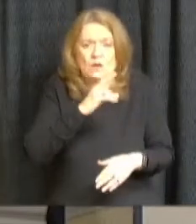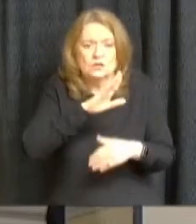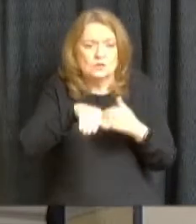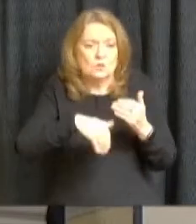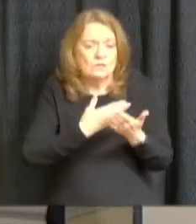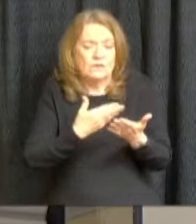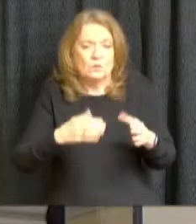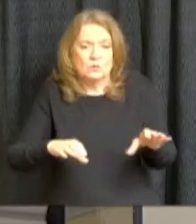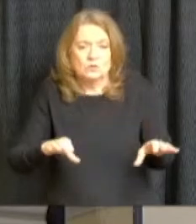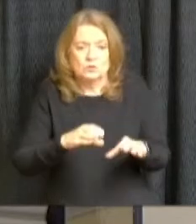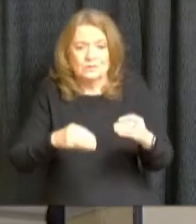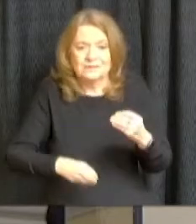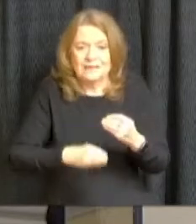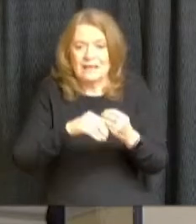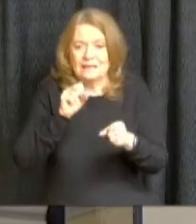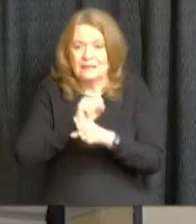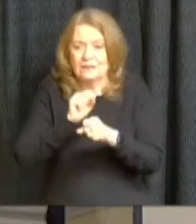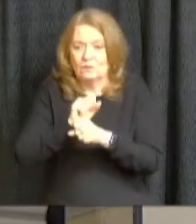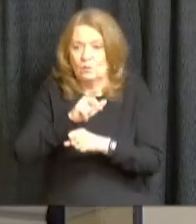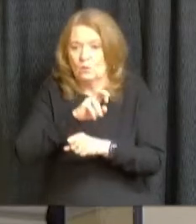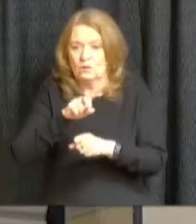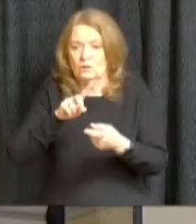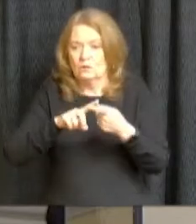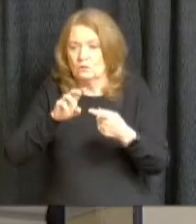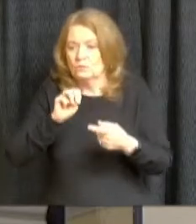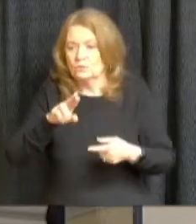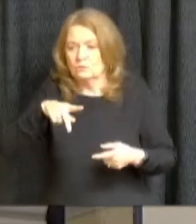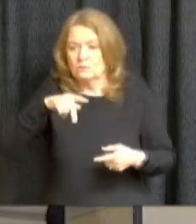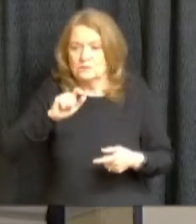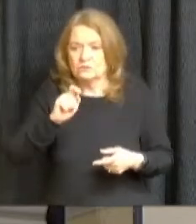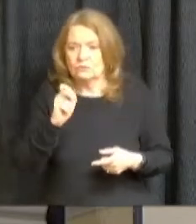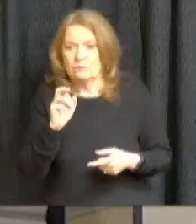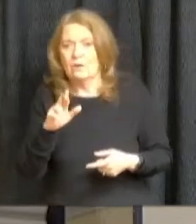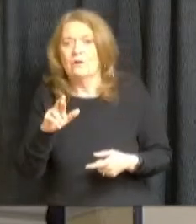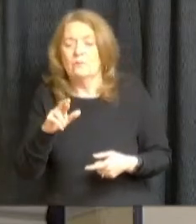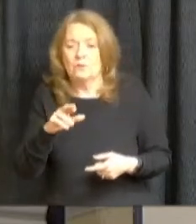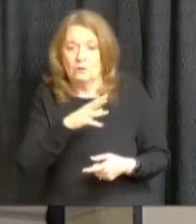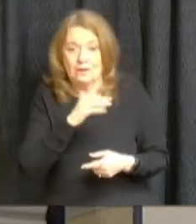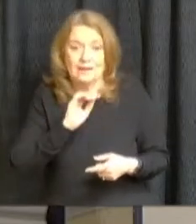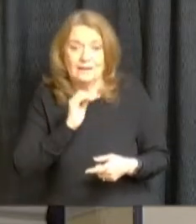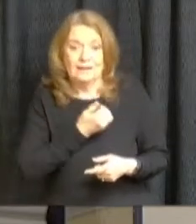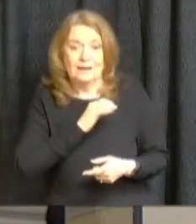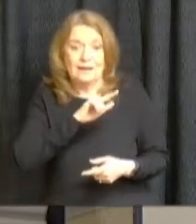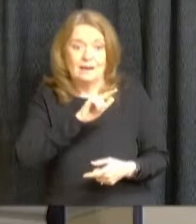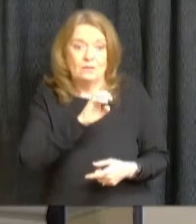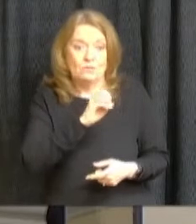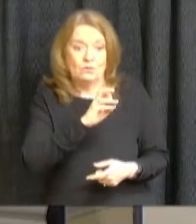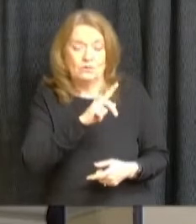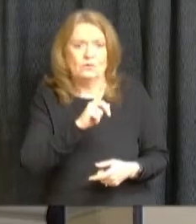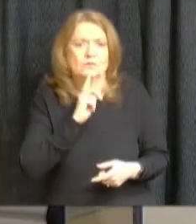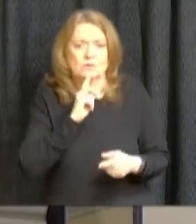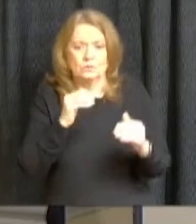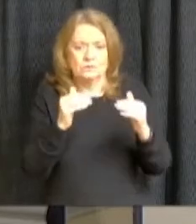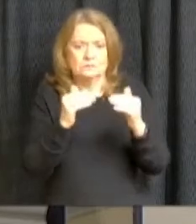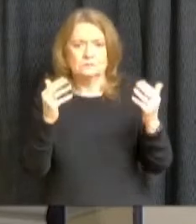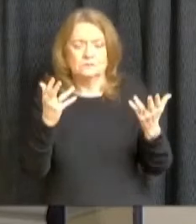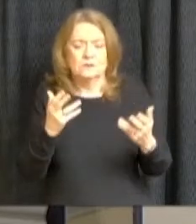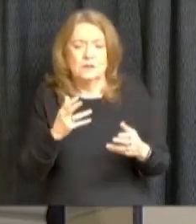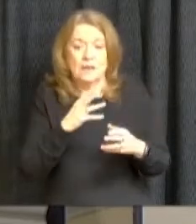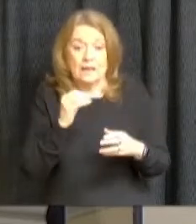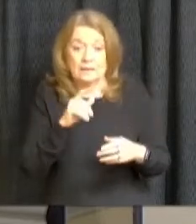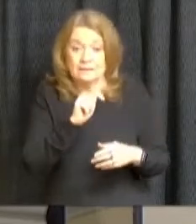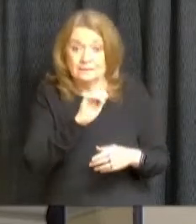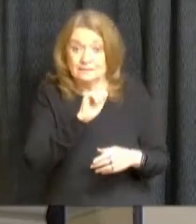adding workload to Mr. Palmer and or our clerk. There was also a comment regarding tax